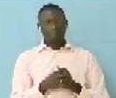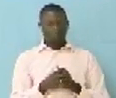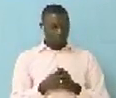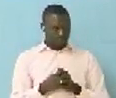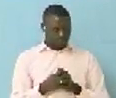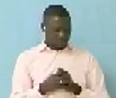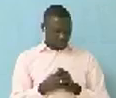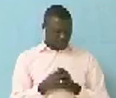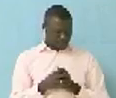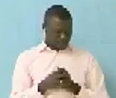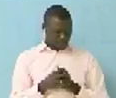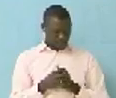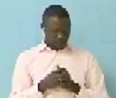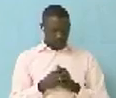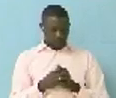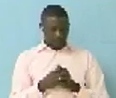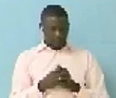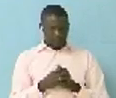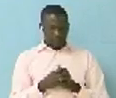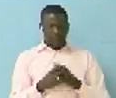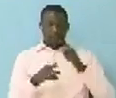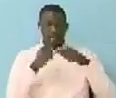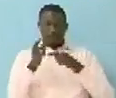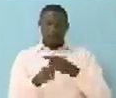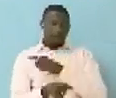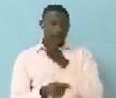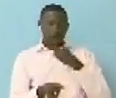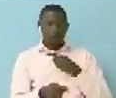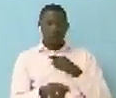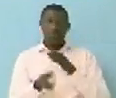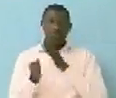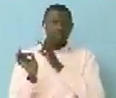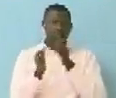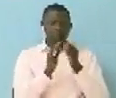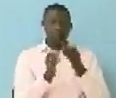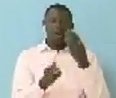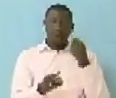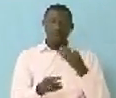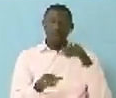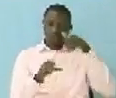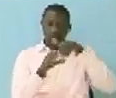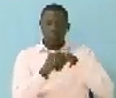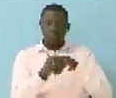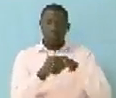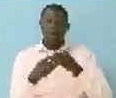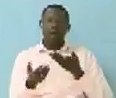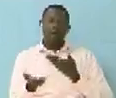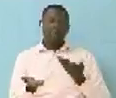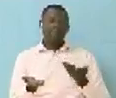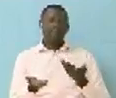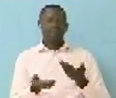Then they will narrate their involvement.